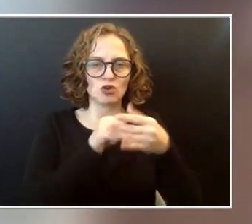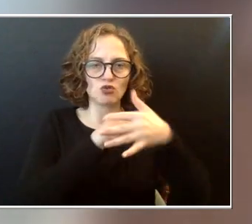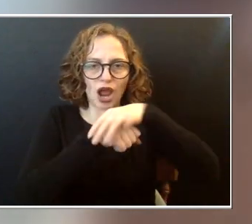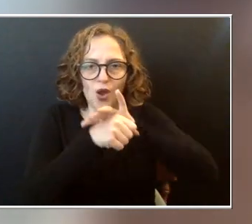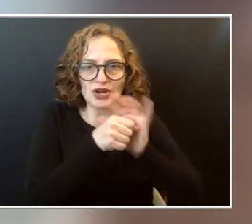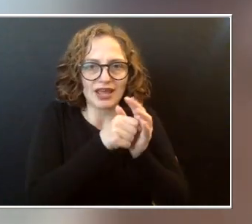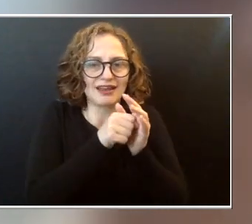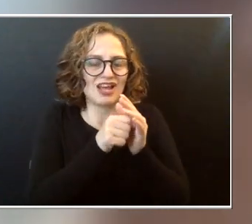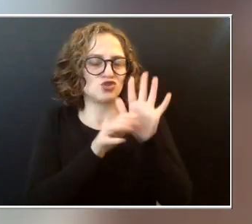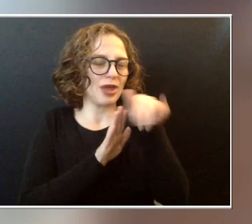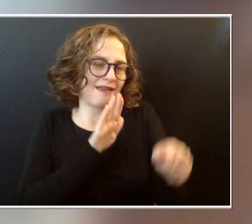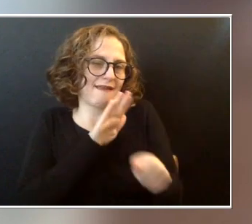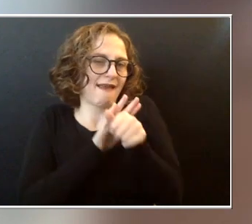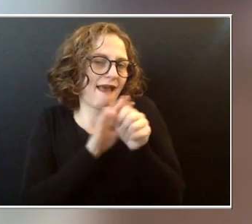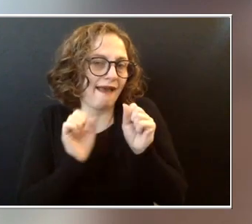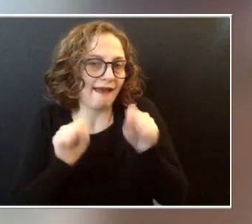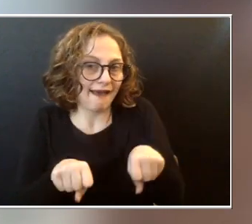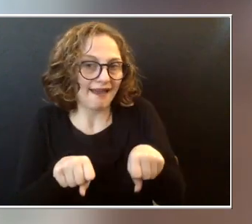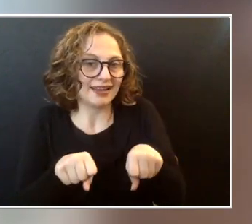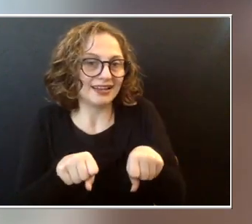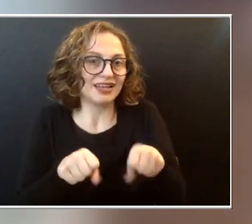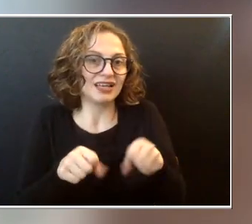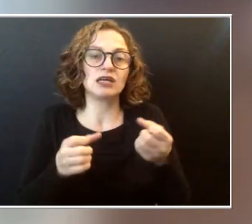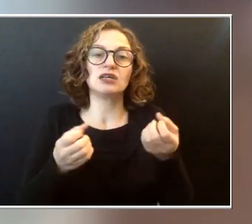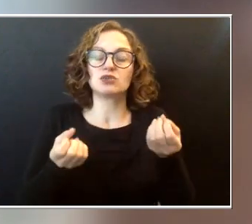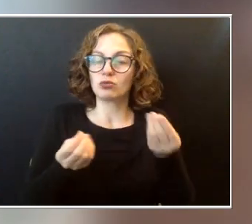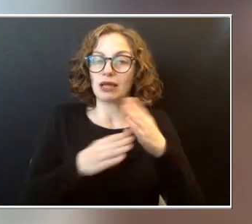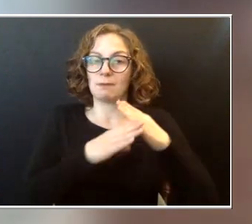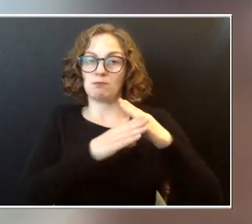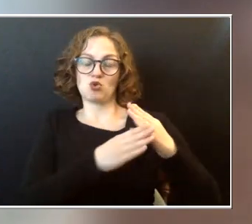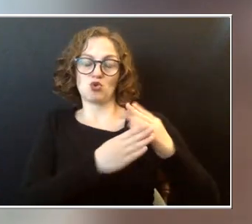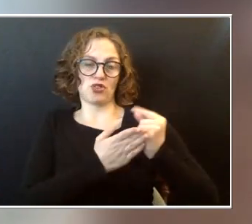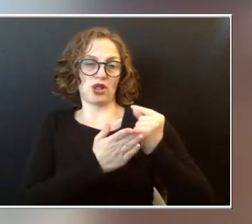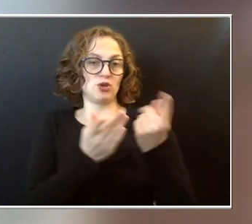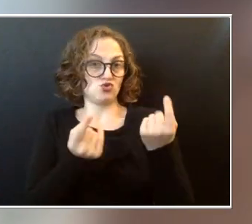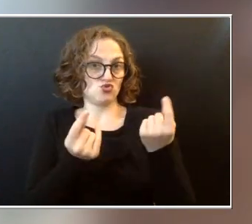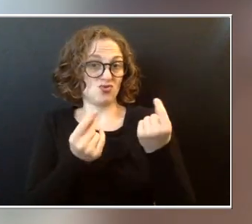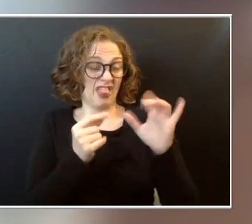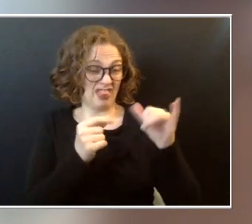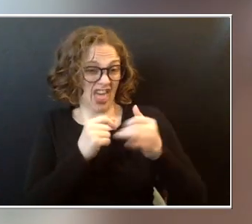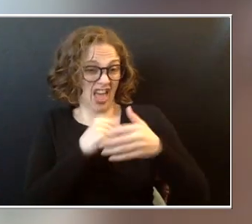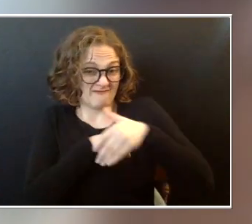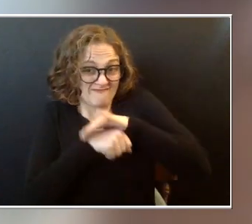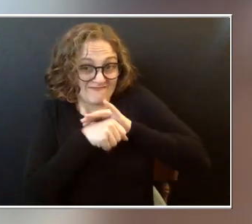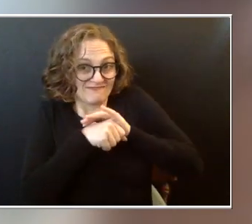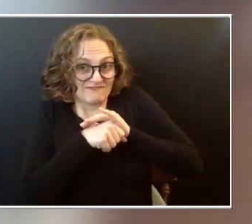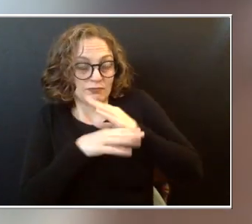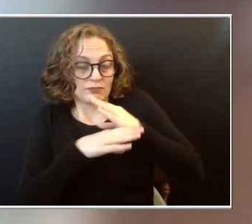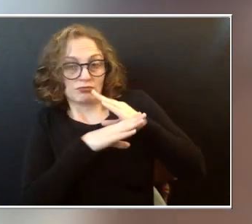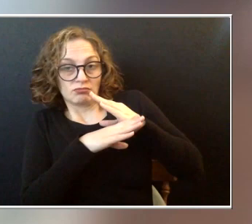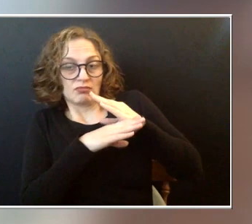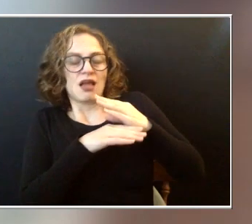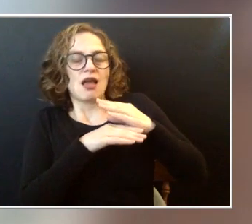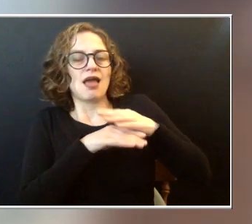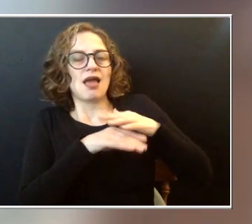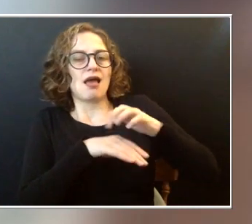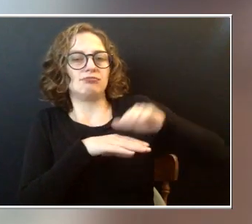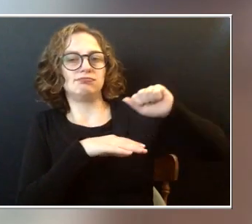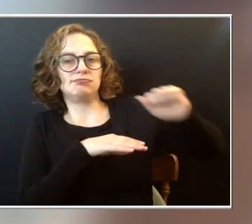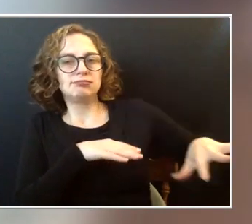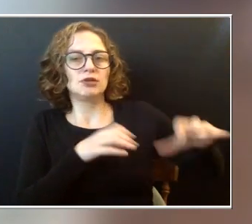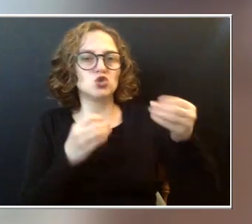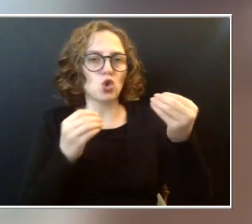and proteins from the cancer, so the body's immune system can actually recognize cancer as foreign and attack it. So in